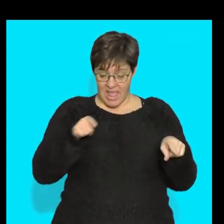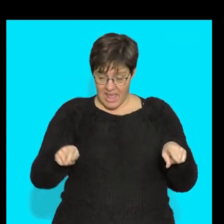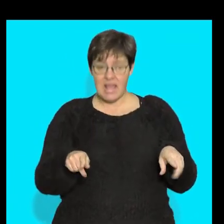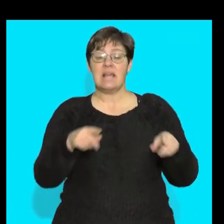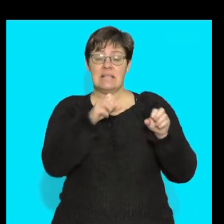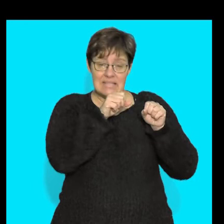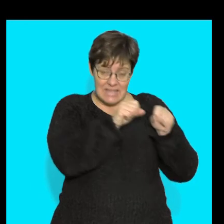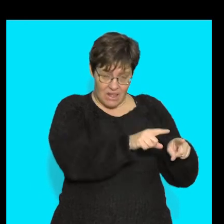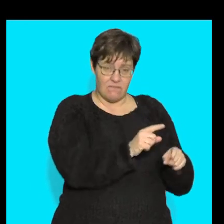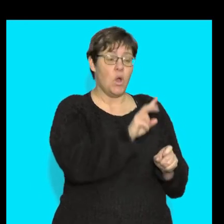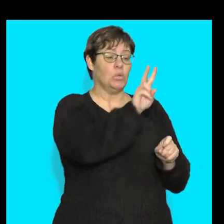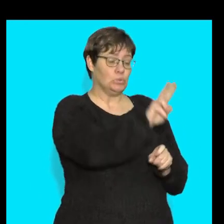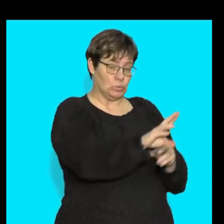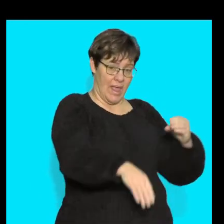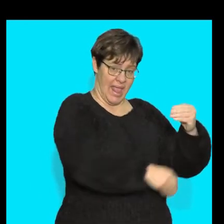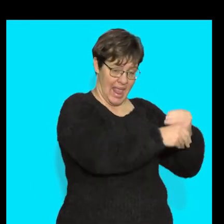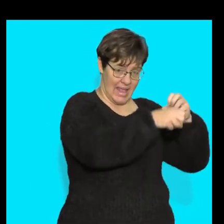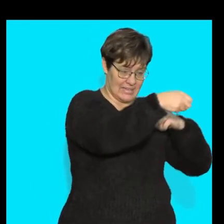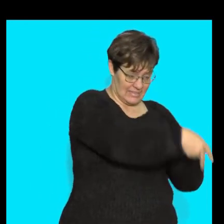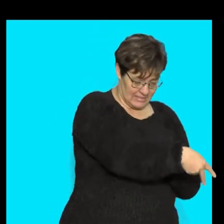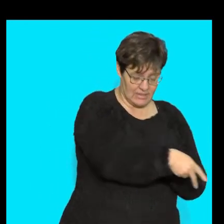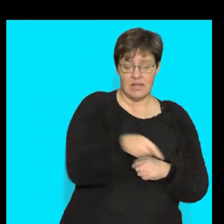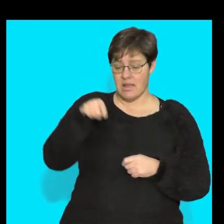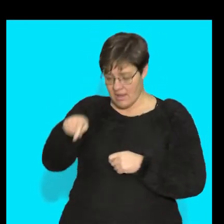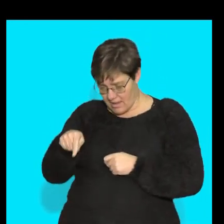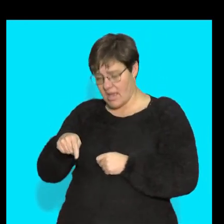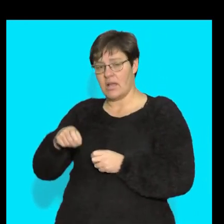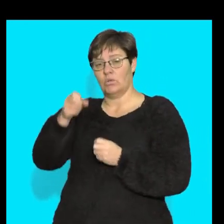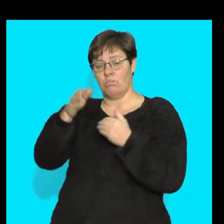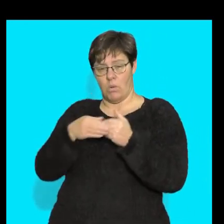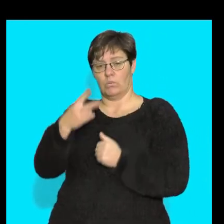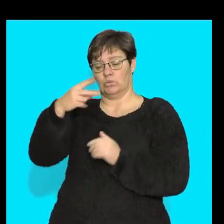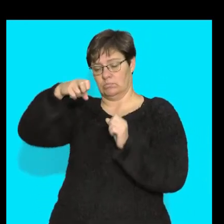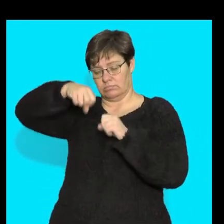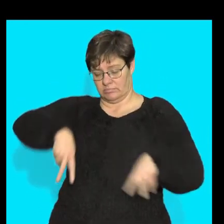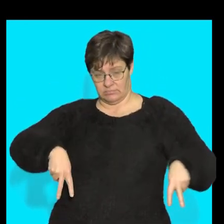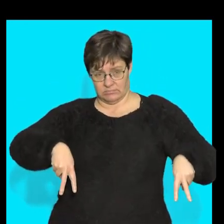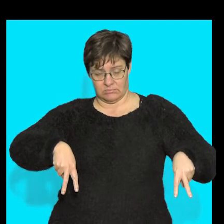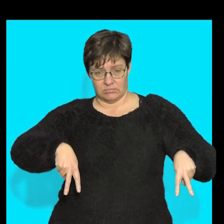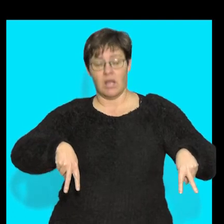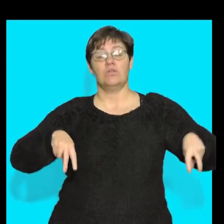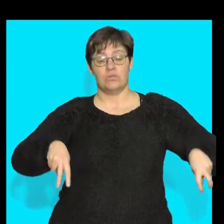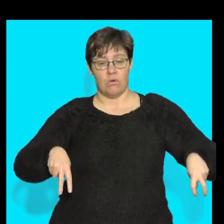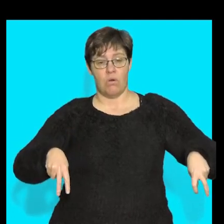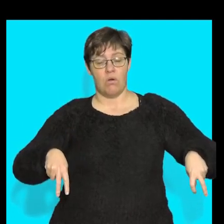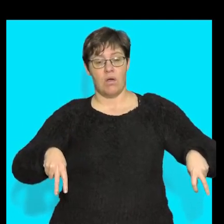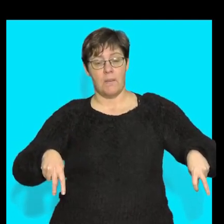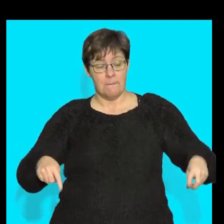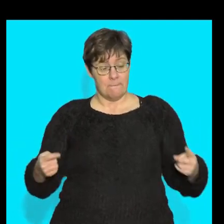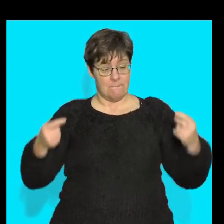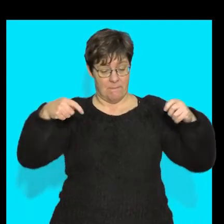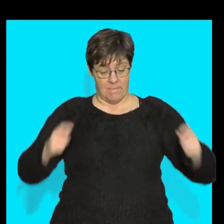other investors. That's where the trick is. And then at the end of the month, they need to pay the person